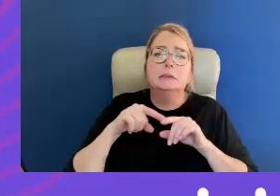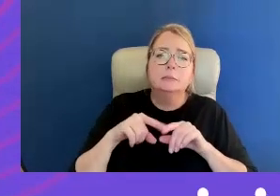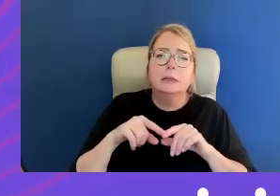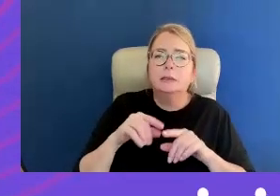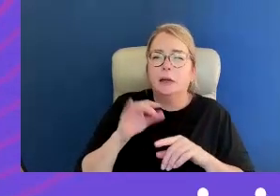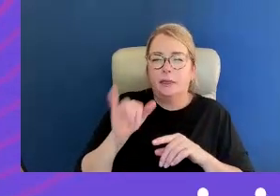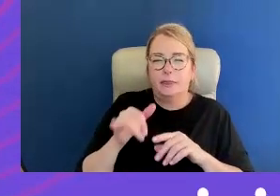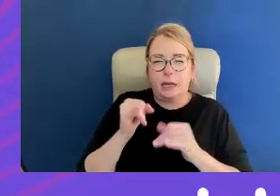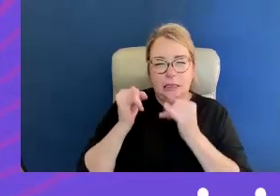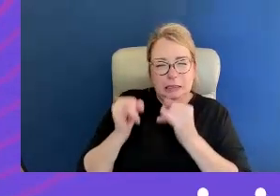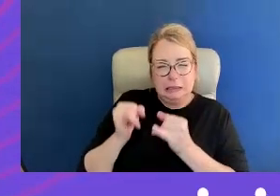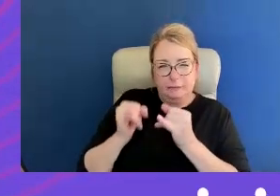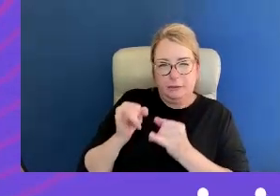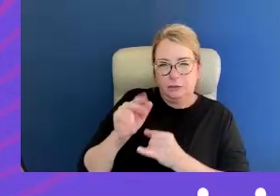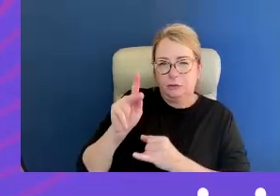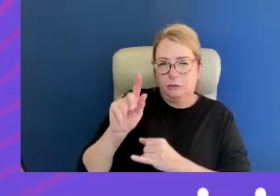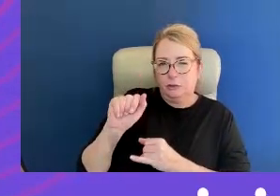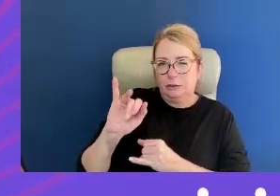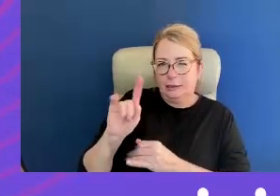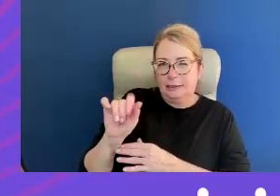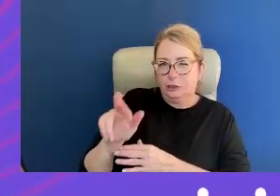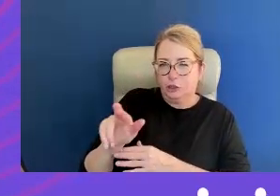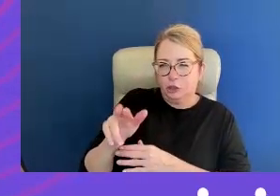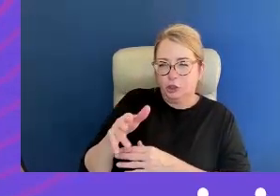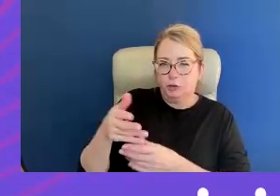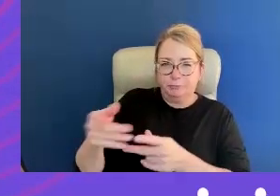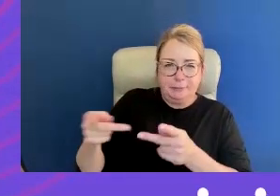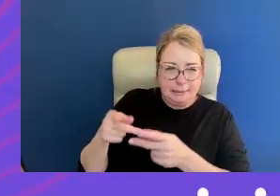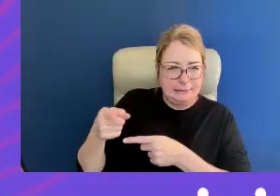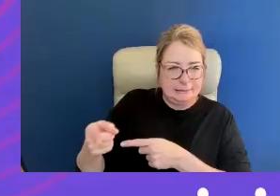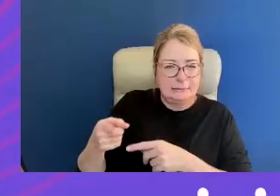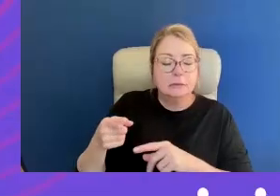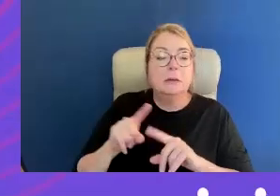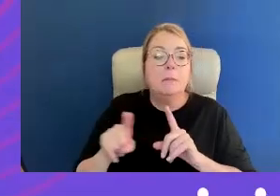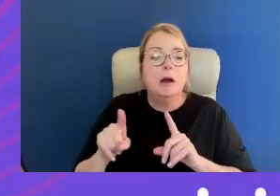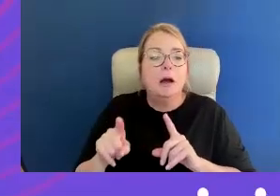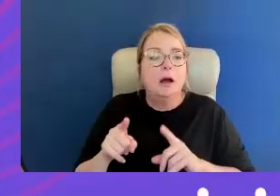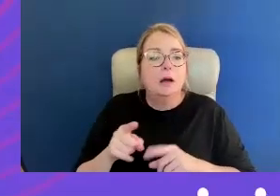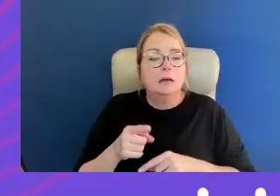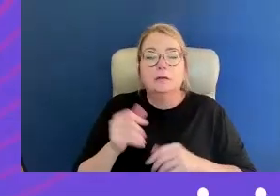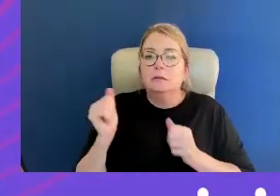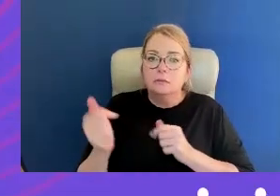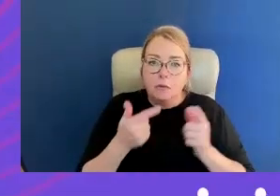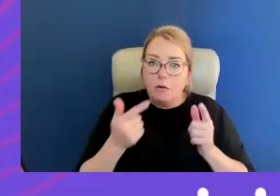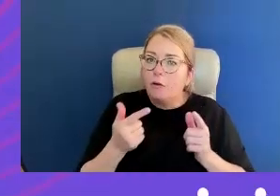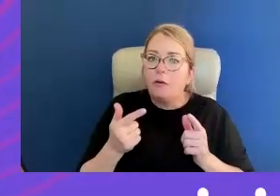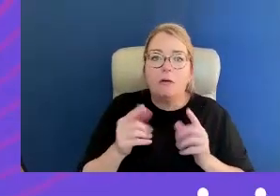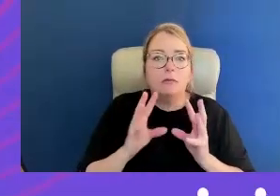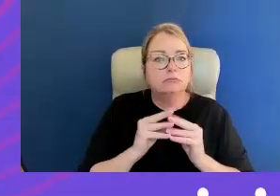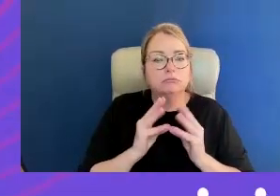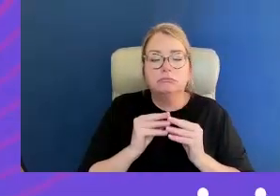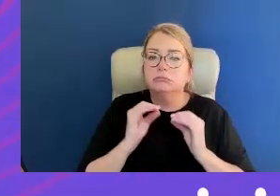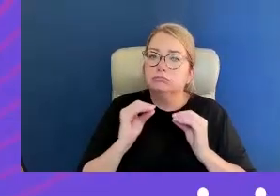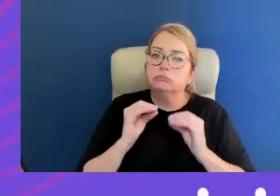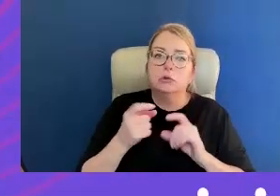Kaiser facility that you're going to, but these are designed to help you achieve your health goals. All sessions are taught by a team of experts,